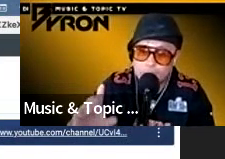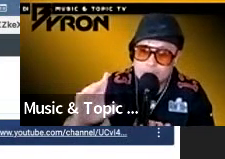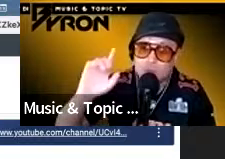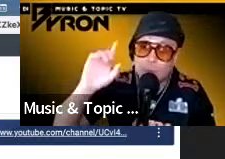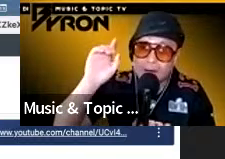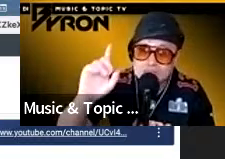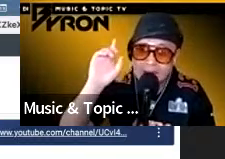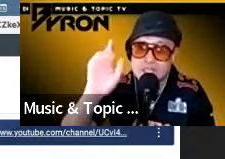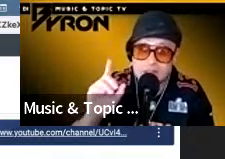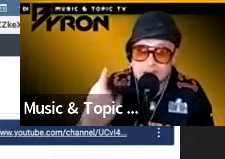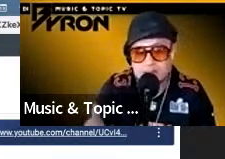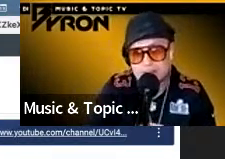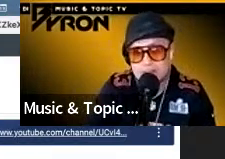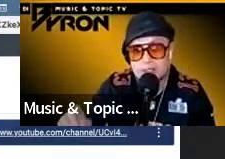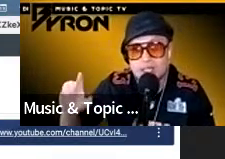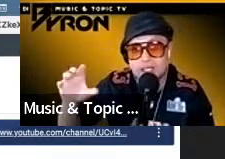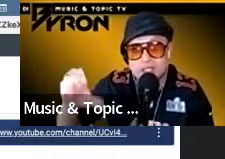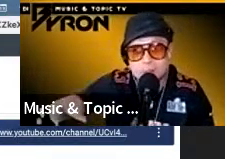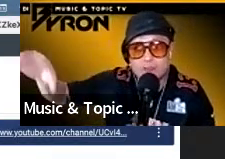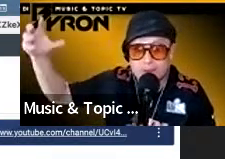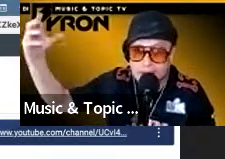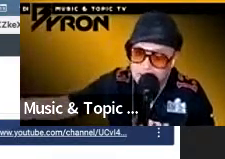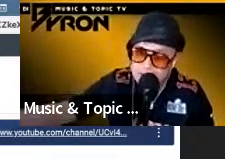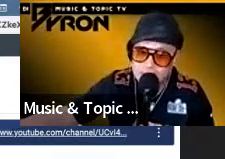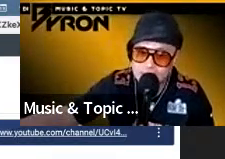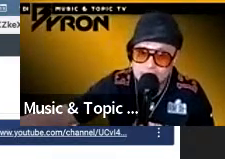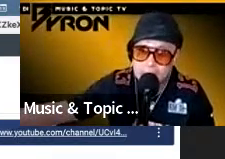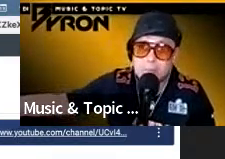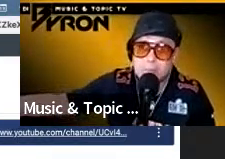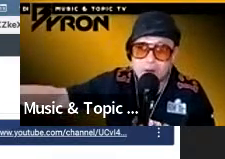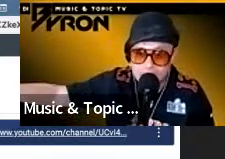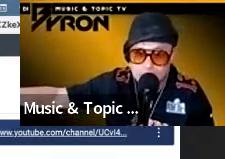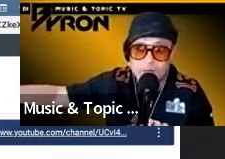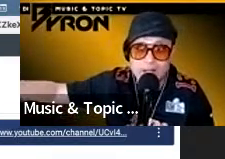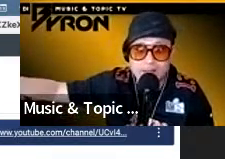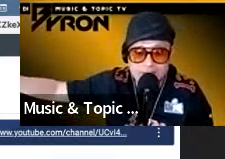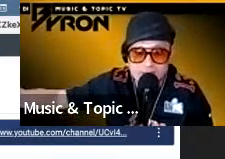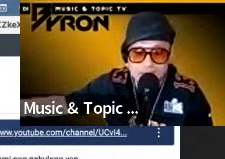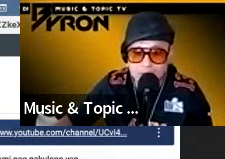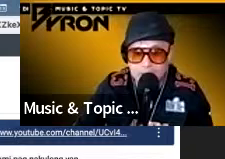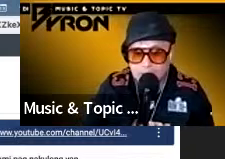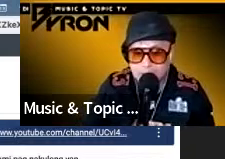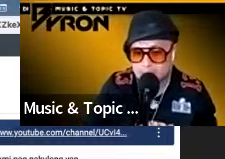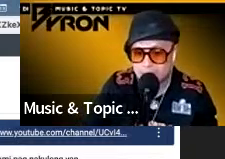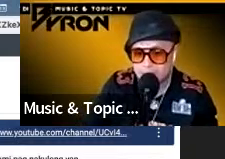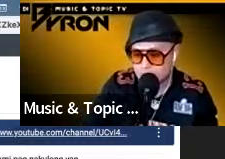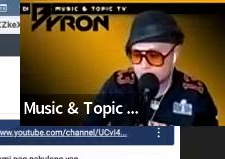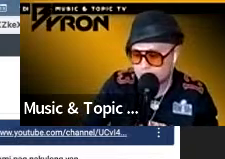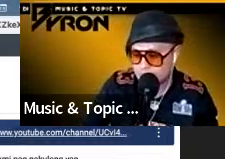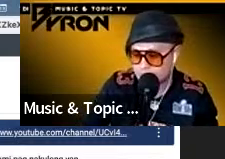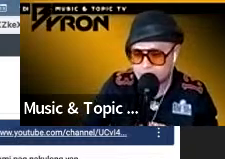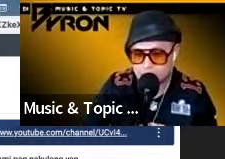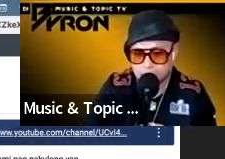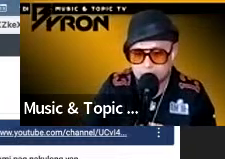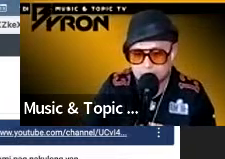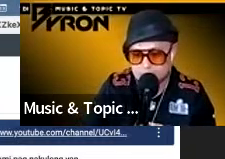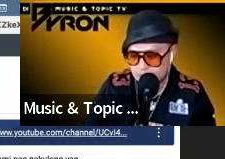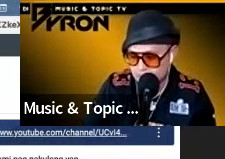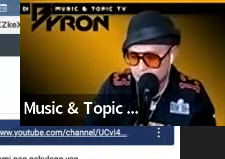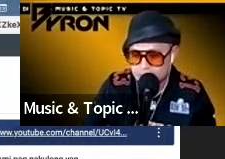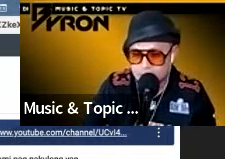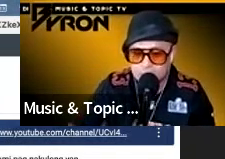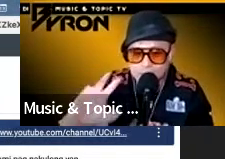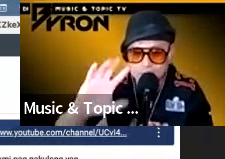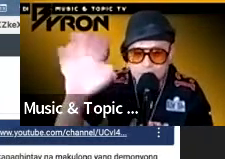happening always once a year in either France, Prague, United States. Ay, maraming salamat, Goku Baba, sa super chat.